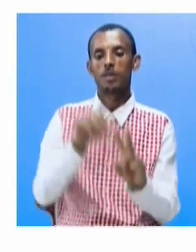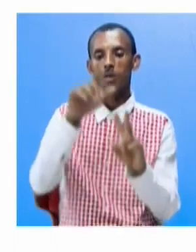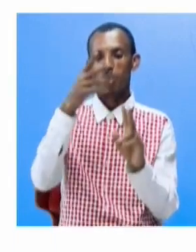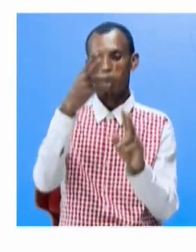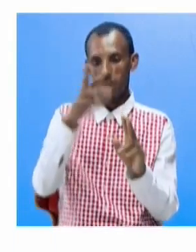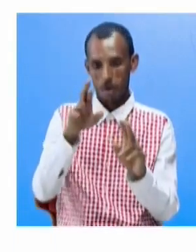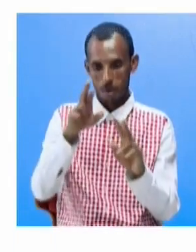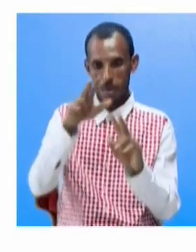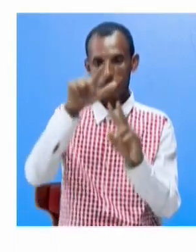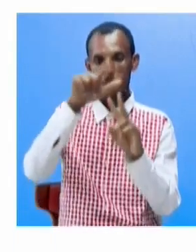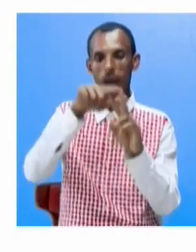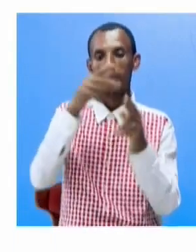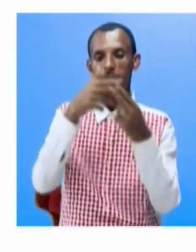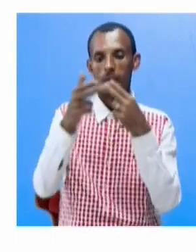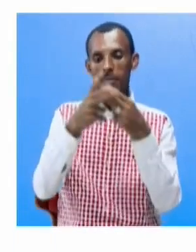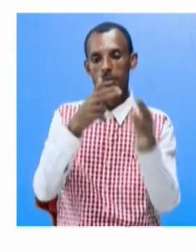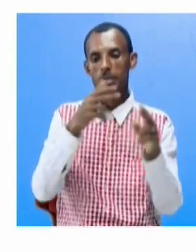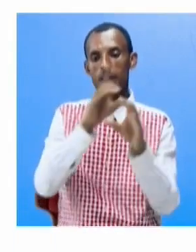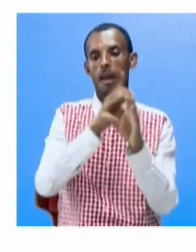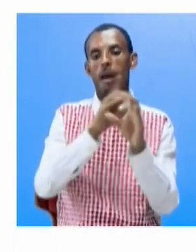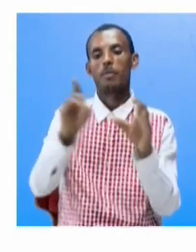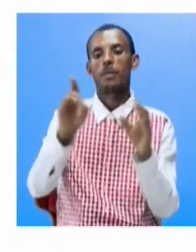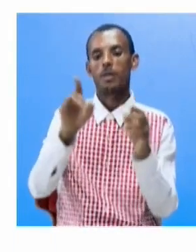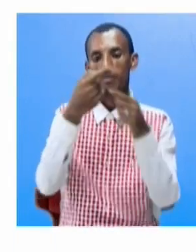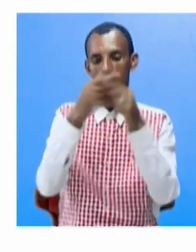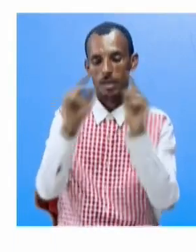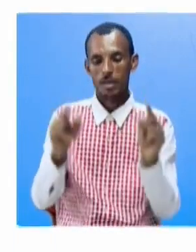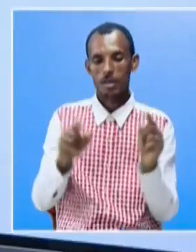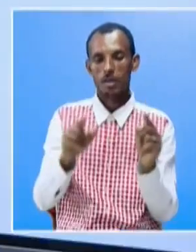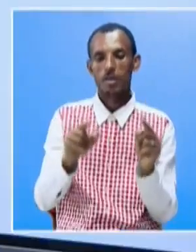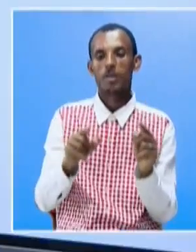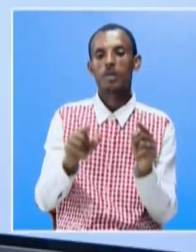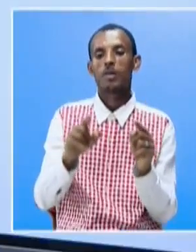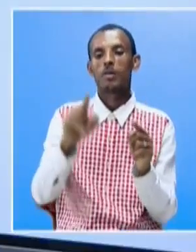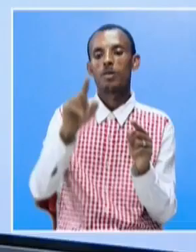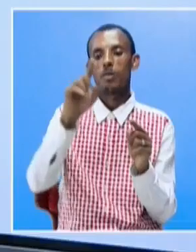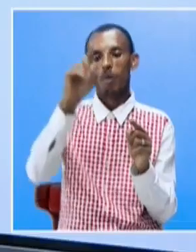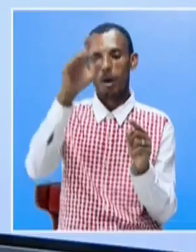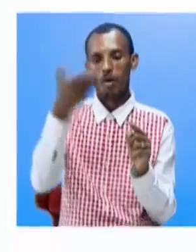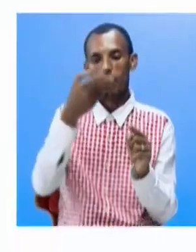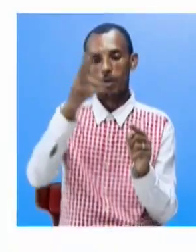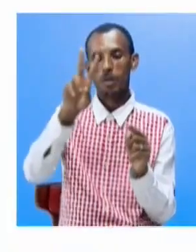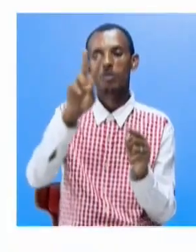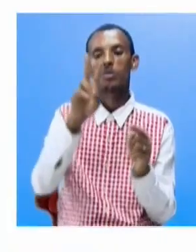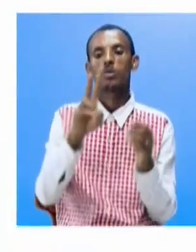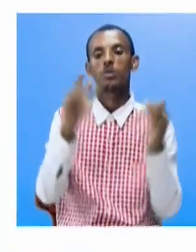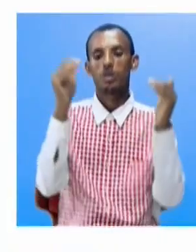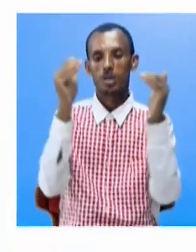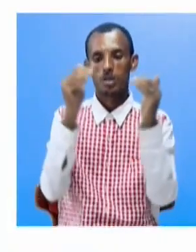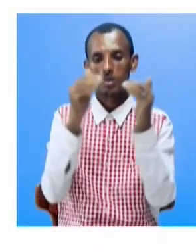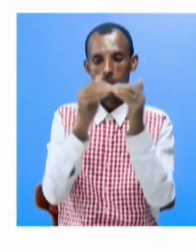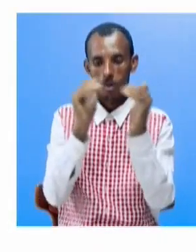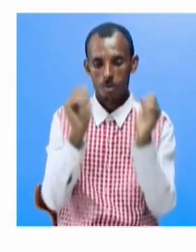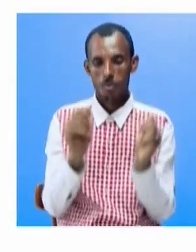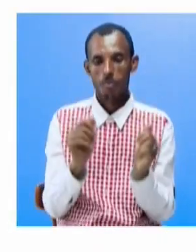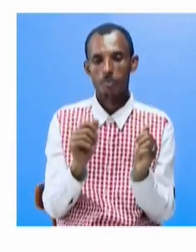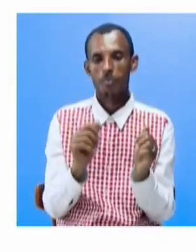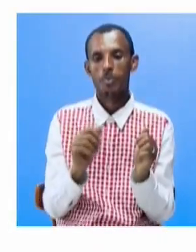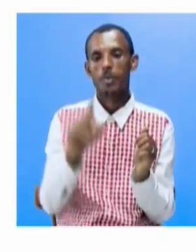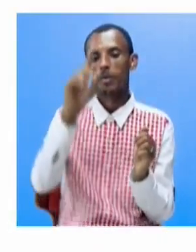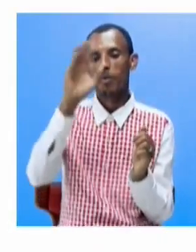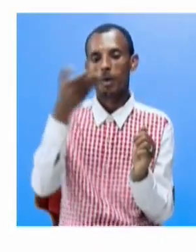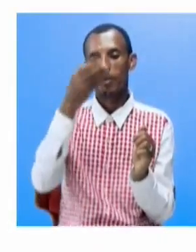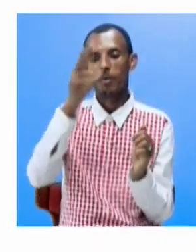diameter. But half of a circle, this equation becomes half